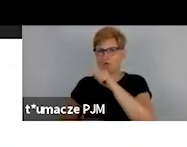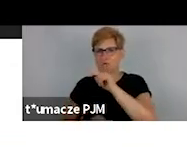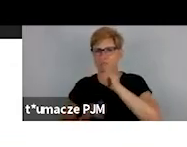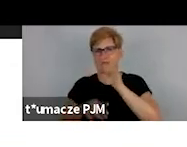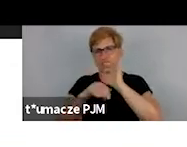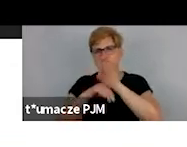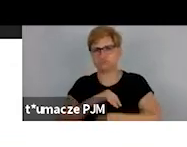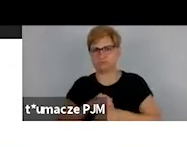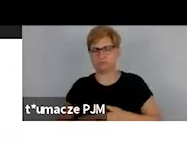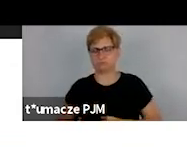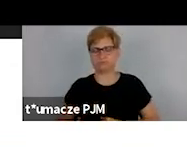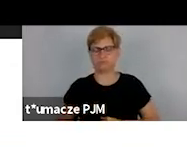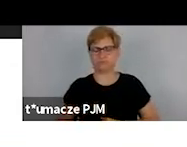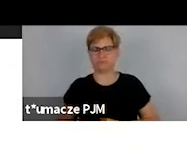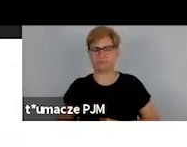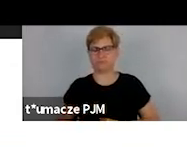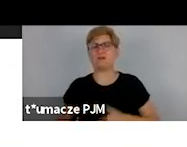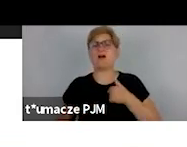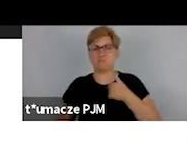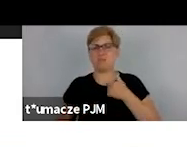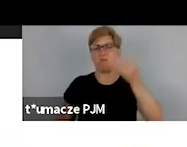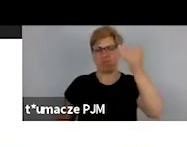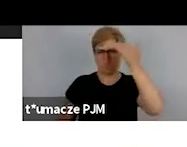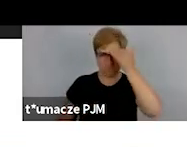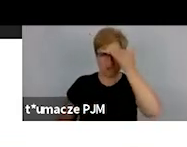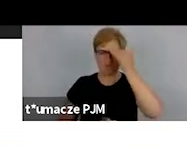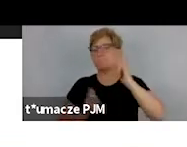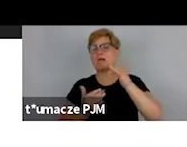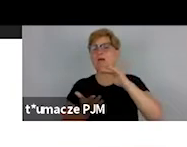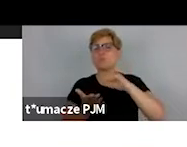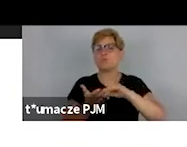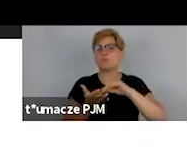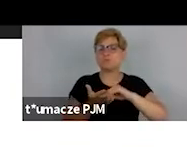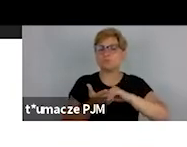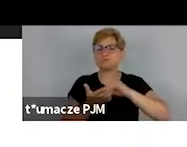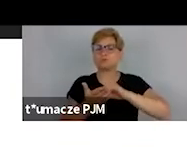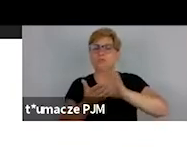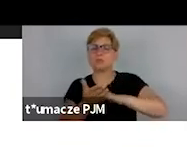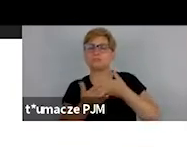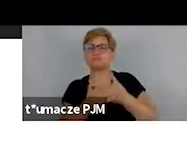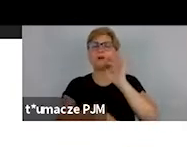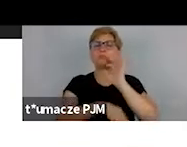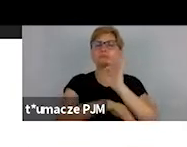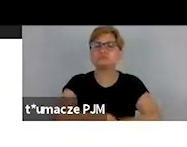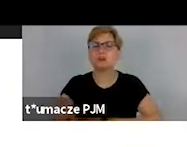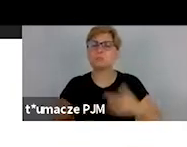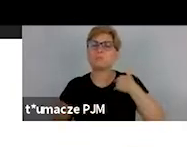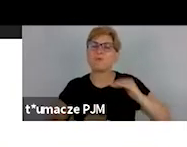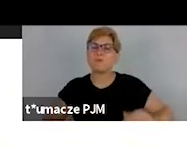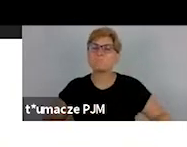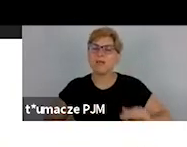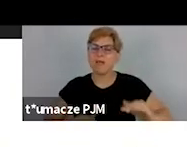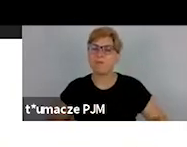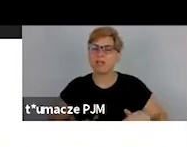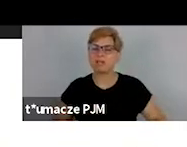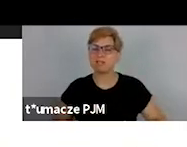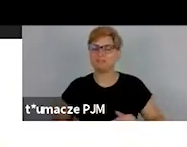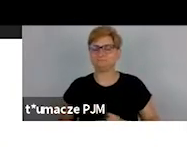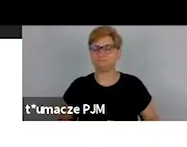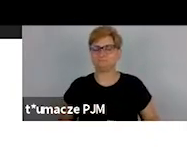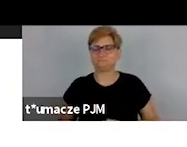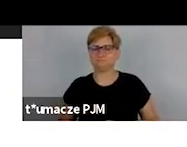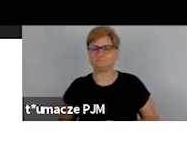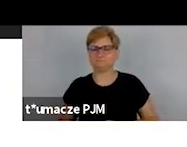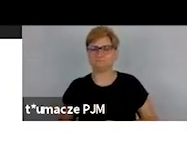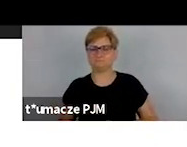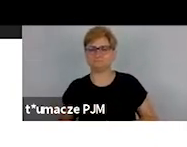fact twice as predictive as sexually entitled or attitudes